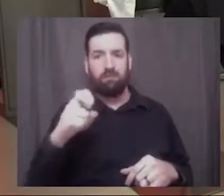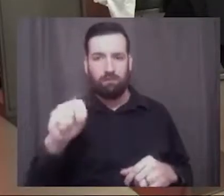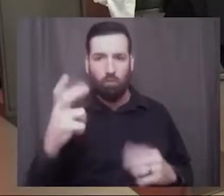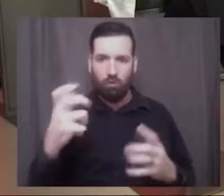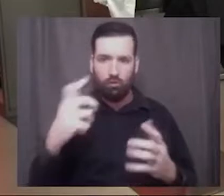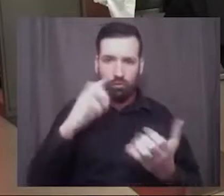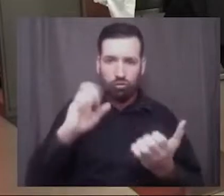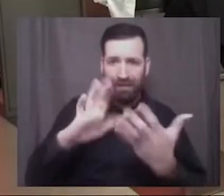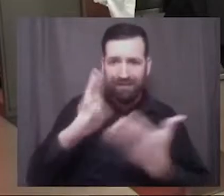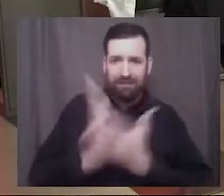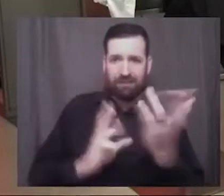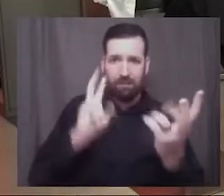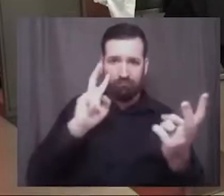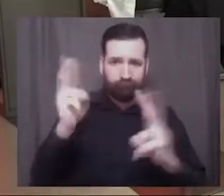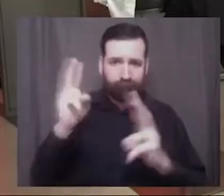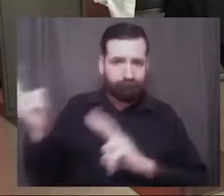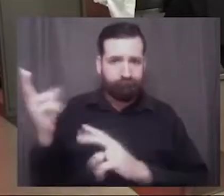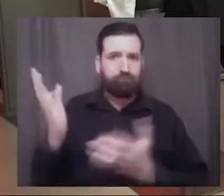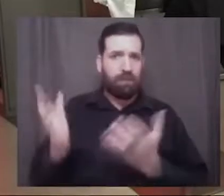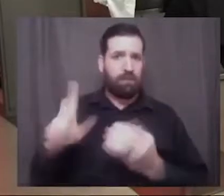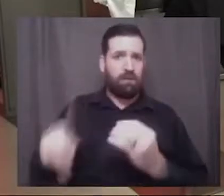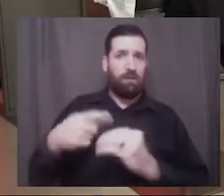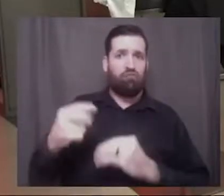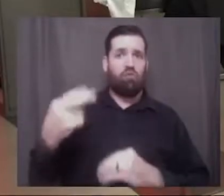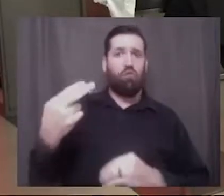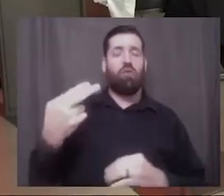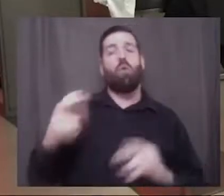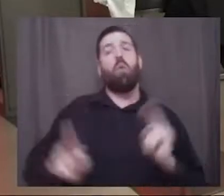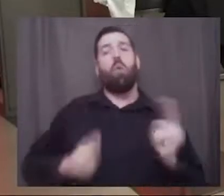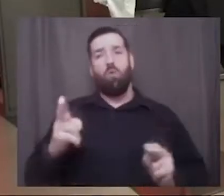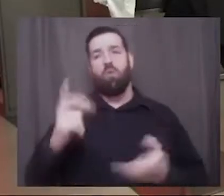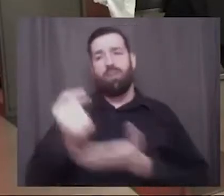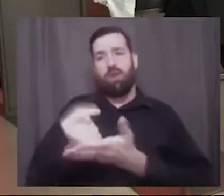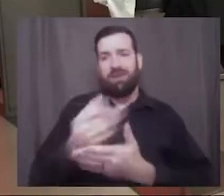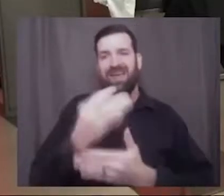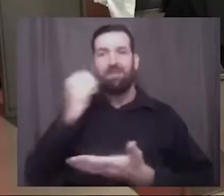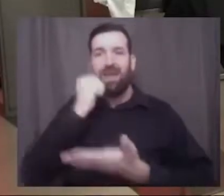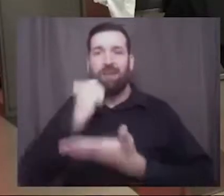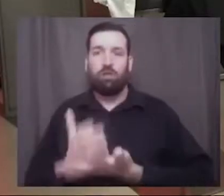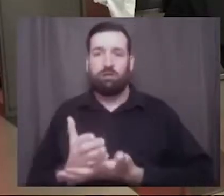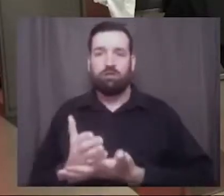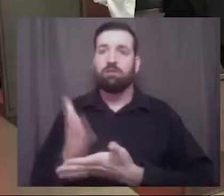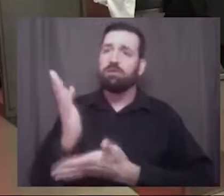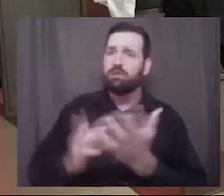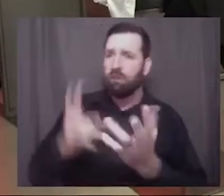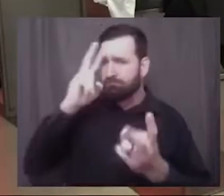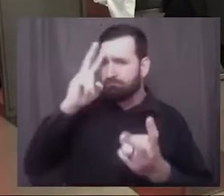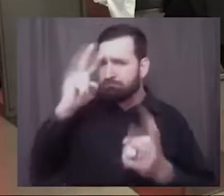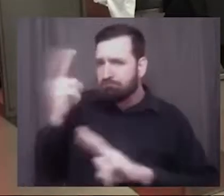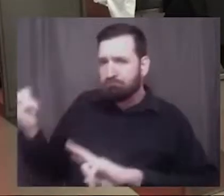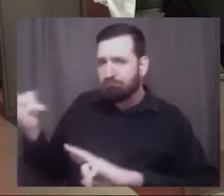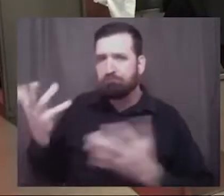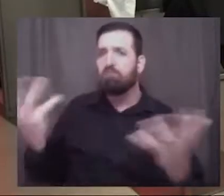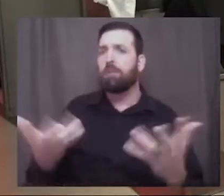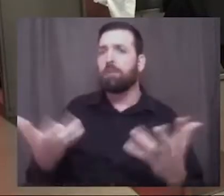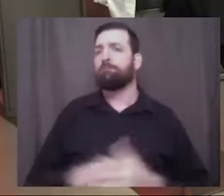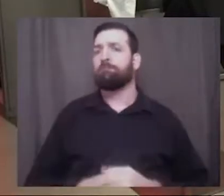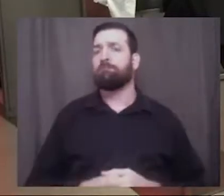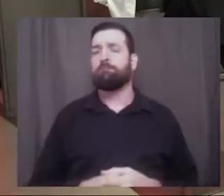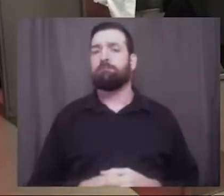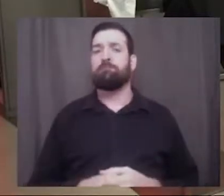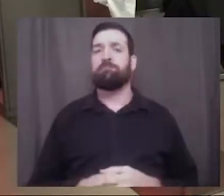people watching might have about hormone therapy and menopause. And what are some of the big misconceptions that you encounter? So I think you have to understand a